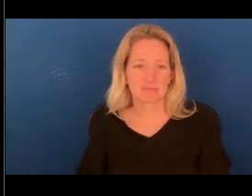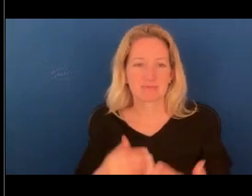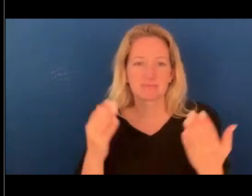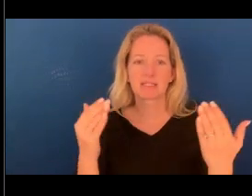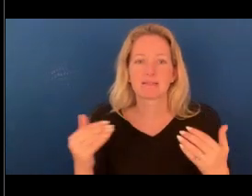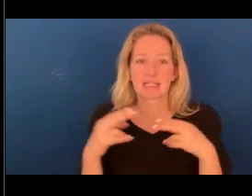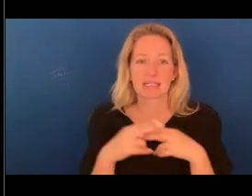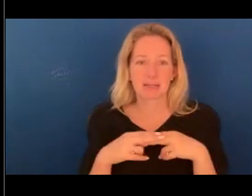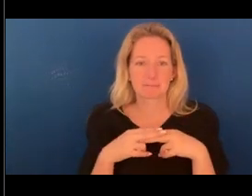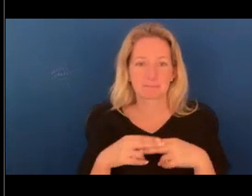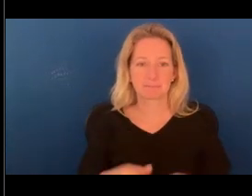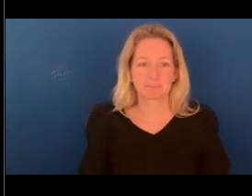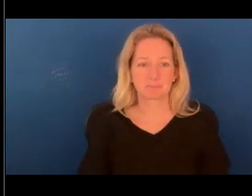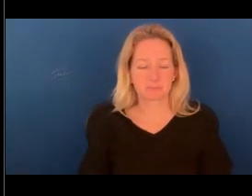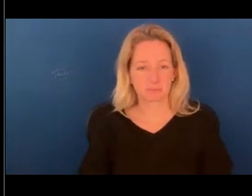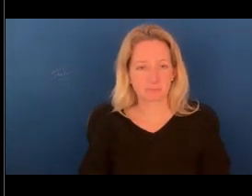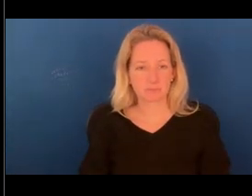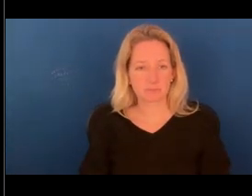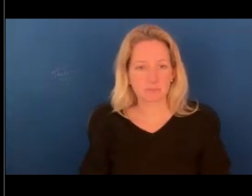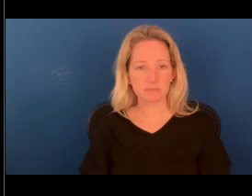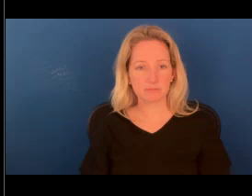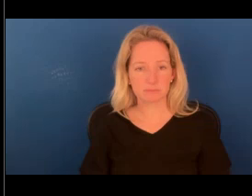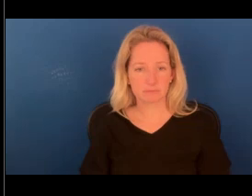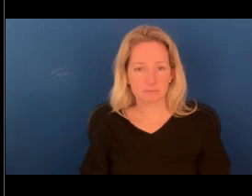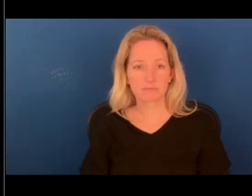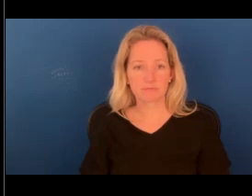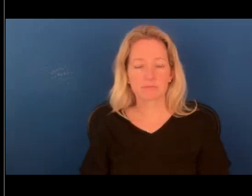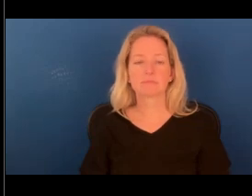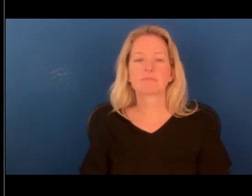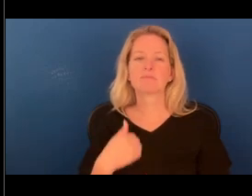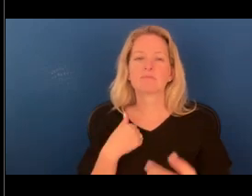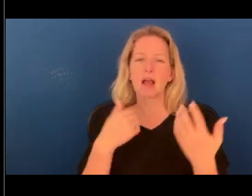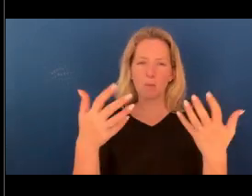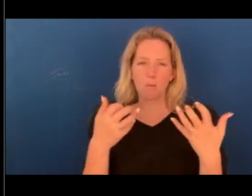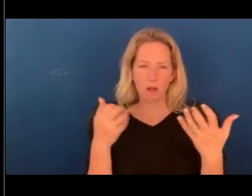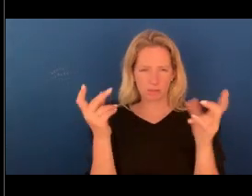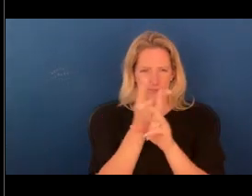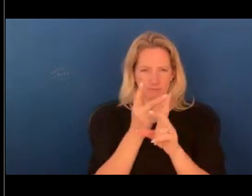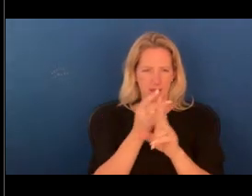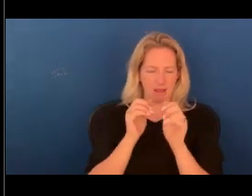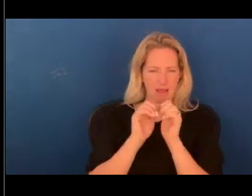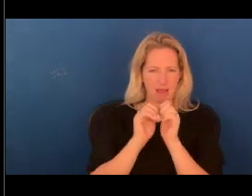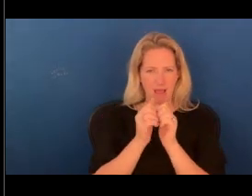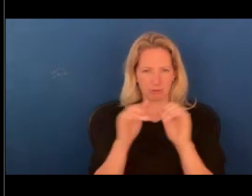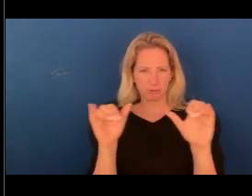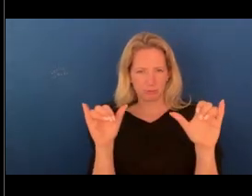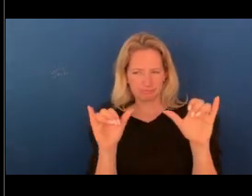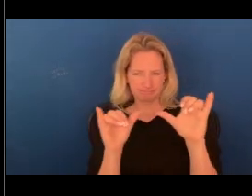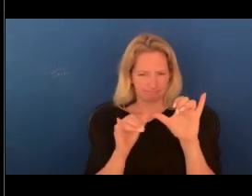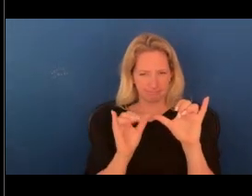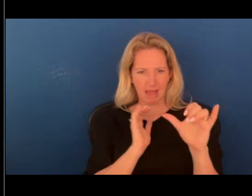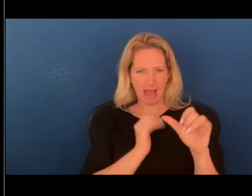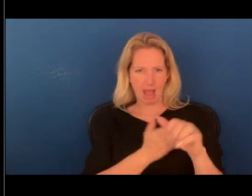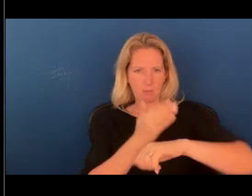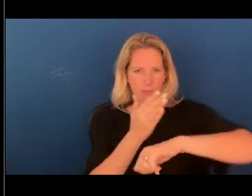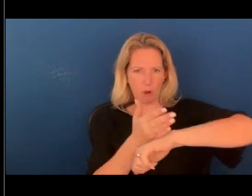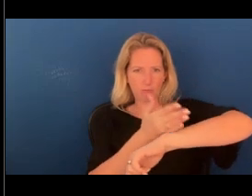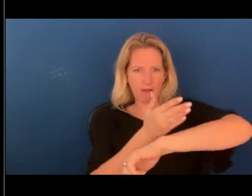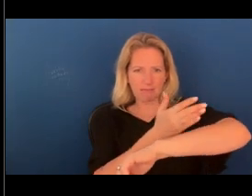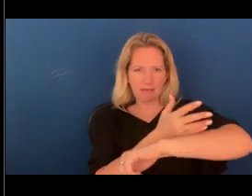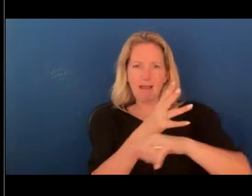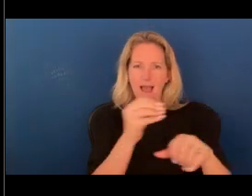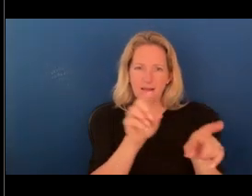So for the escape trash risk map, I had wanted a way to measure progress against the plastic strategy that I just mentioned, as well as to develop a